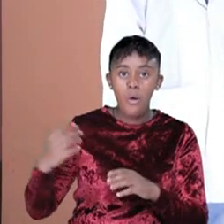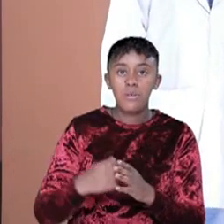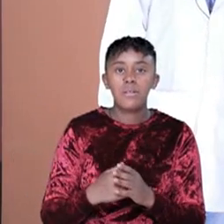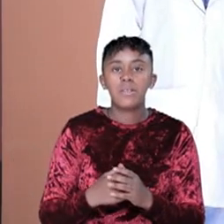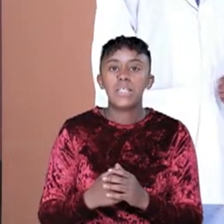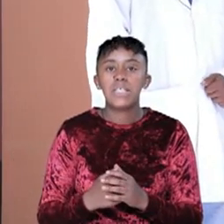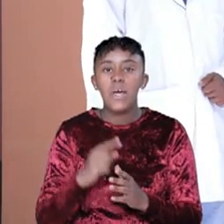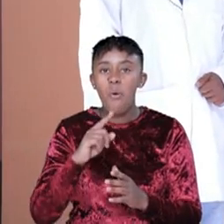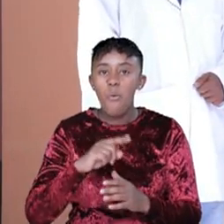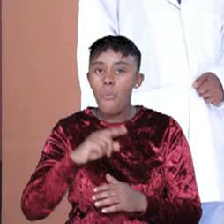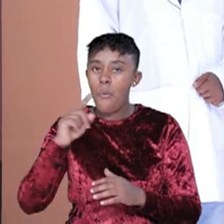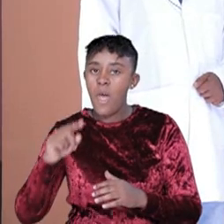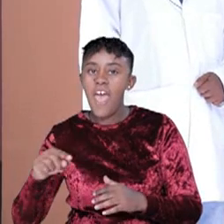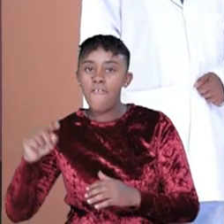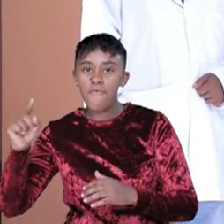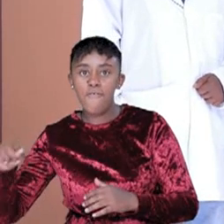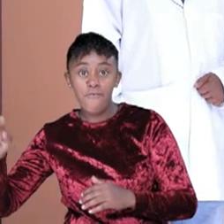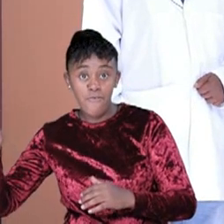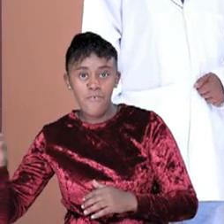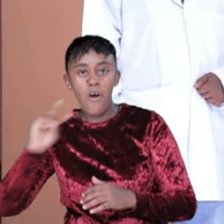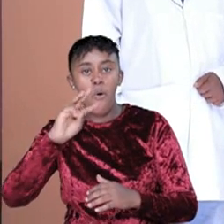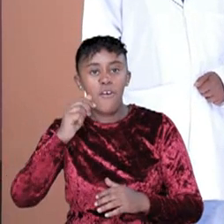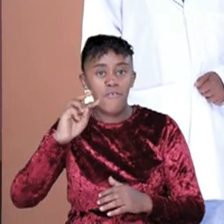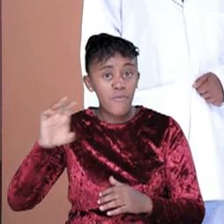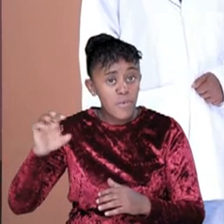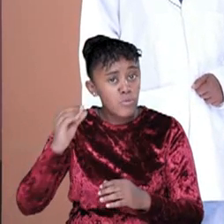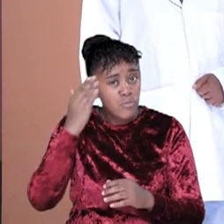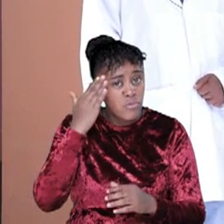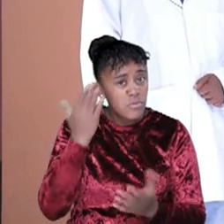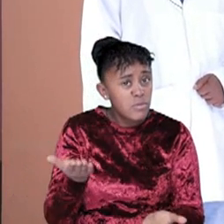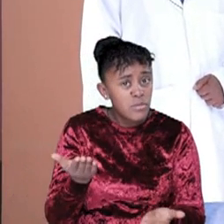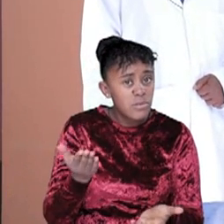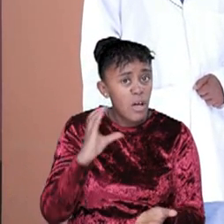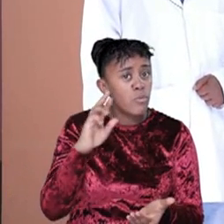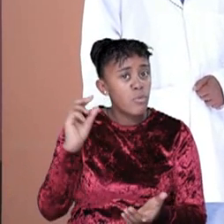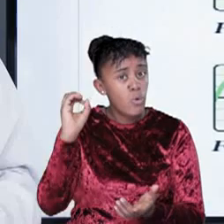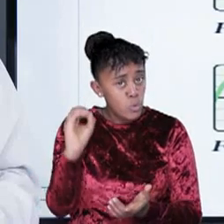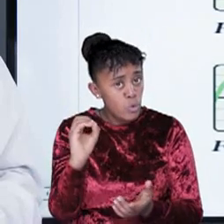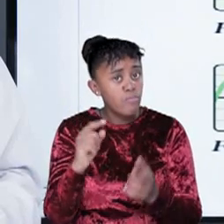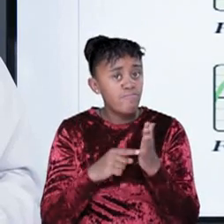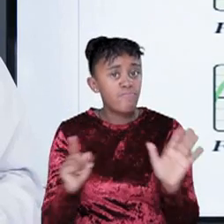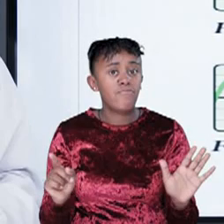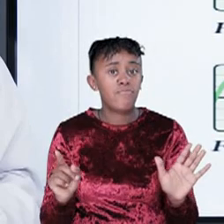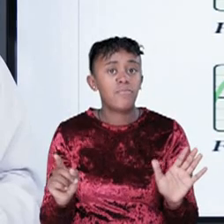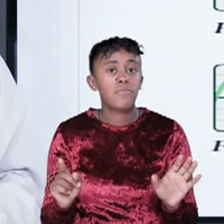like sine waves. Student, do you understand the use of cathode ray